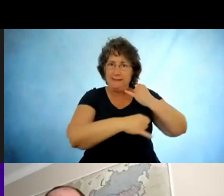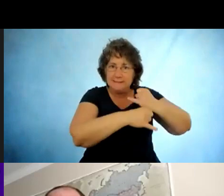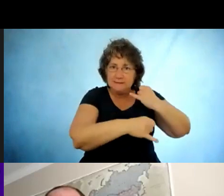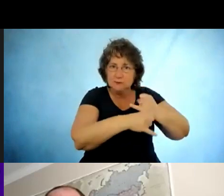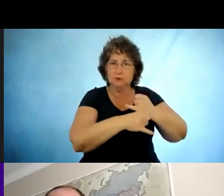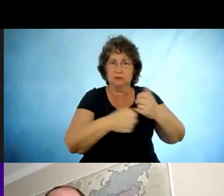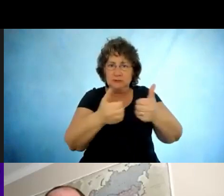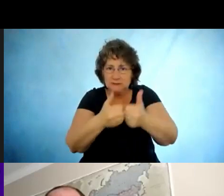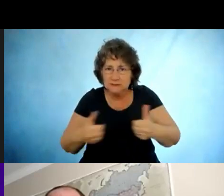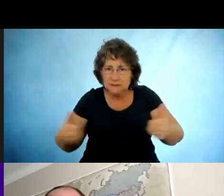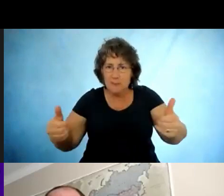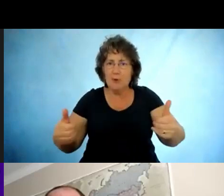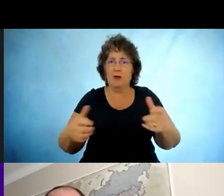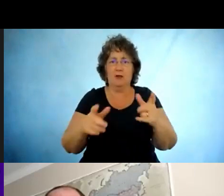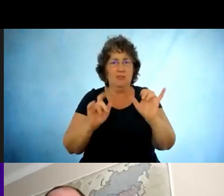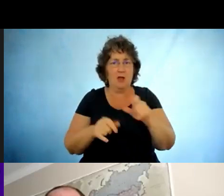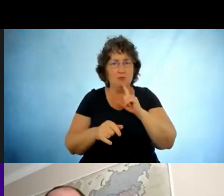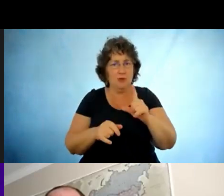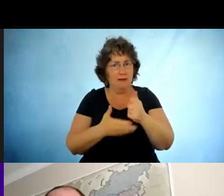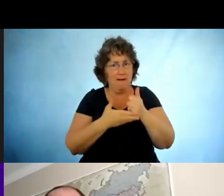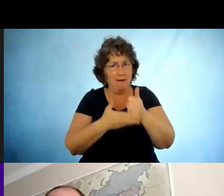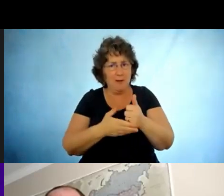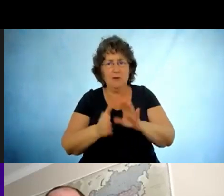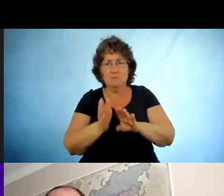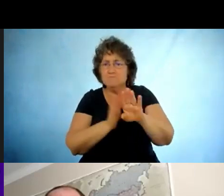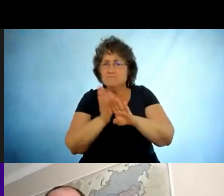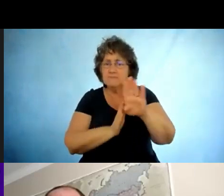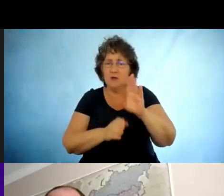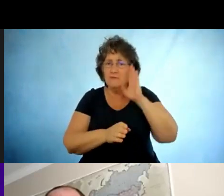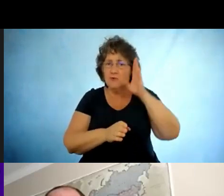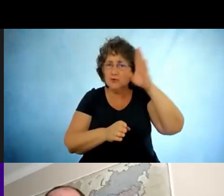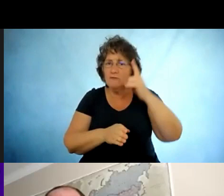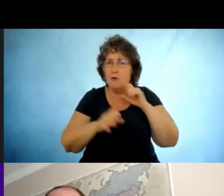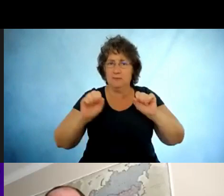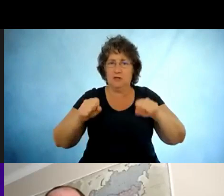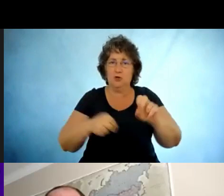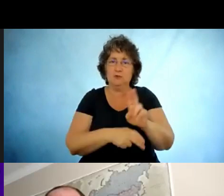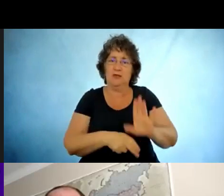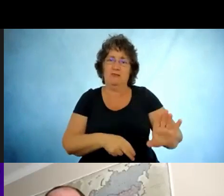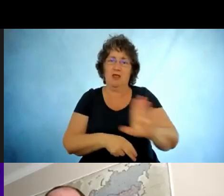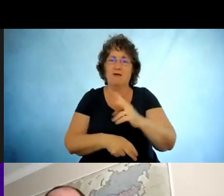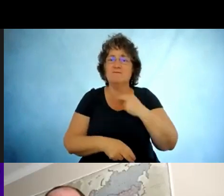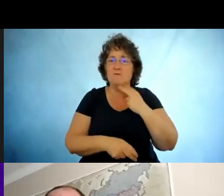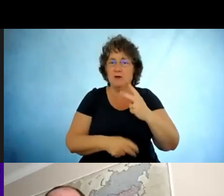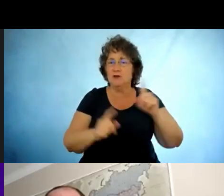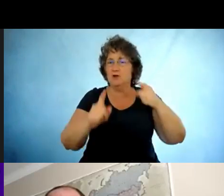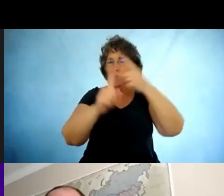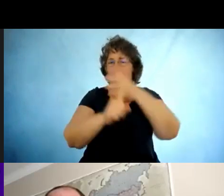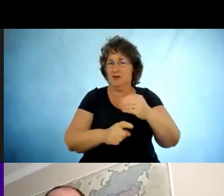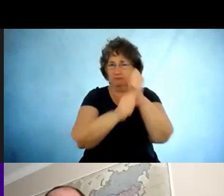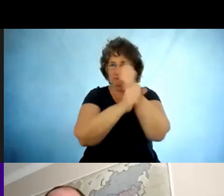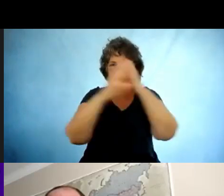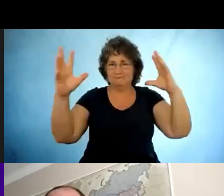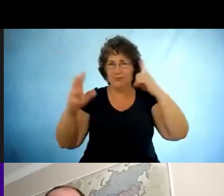building a future of hope, opportunity, and potential for themselves using their own voices, goals, and dreams. So with that, it's